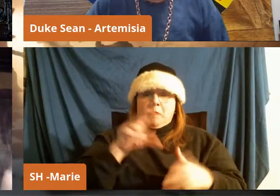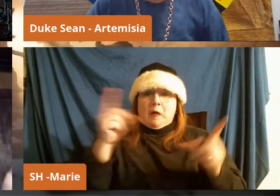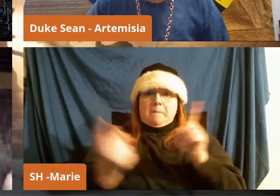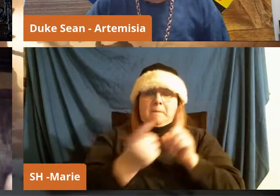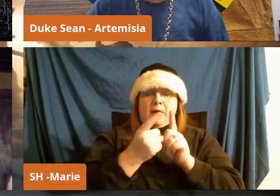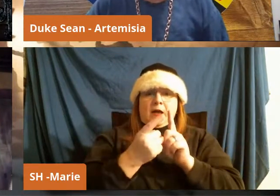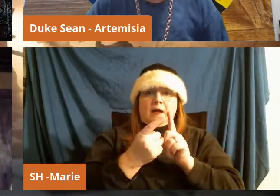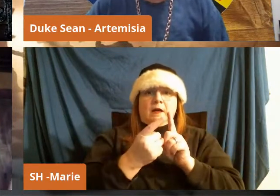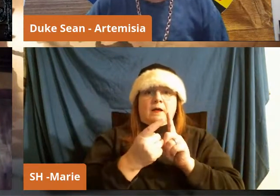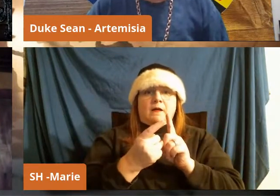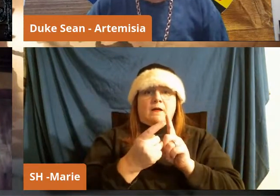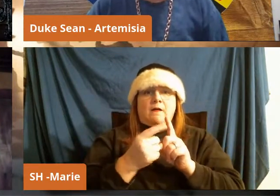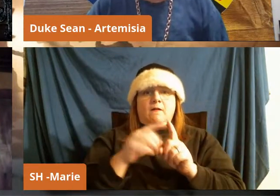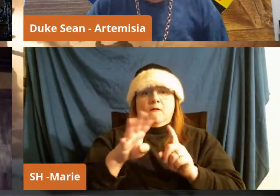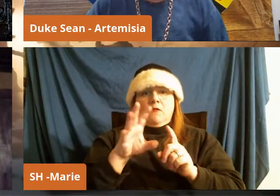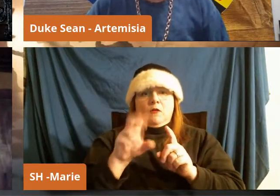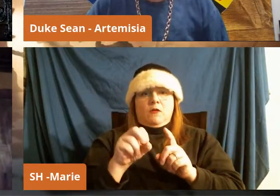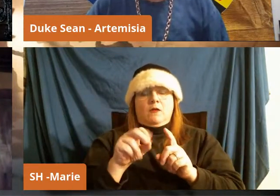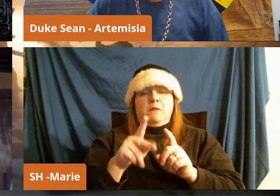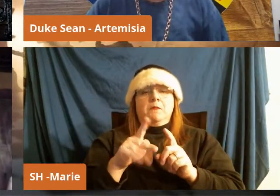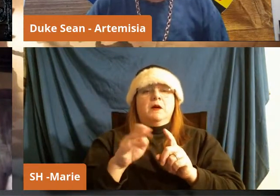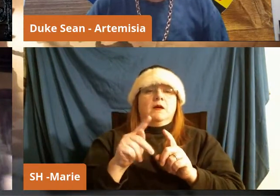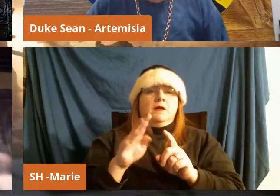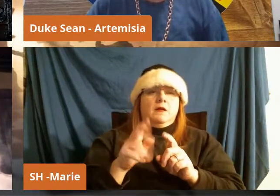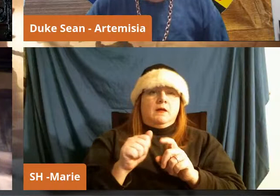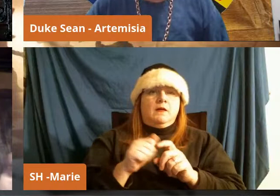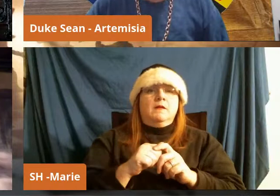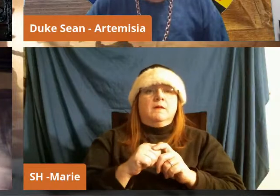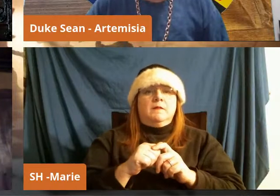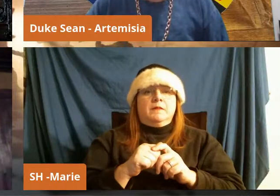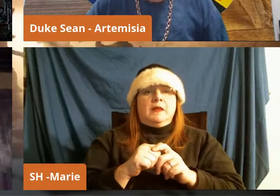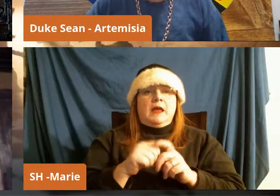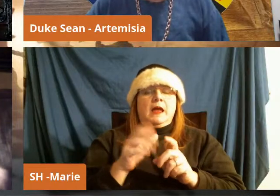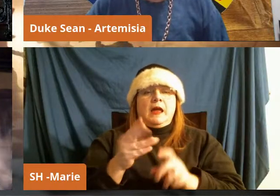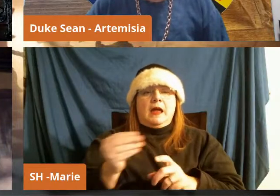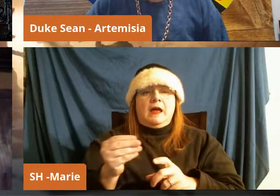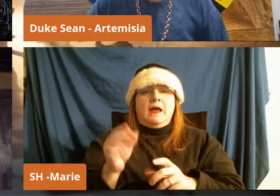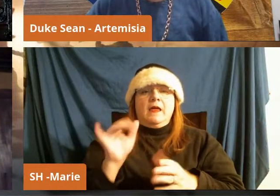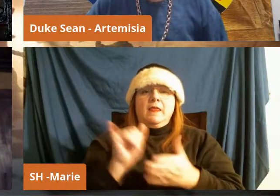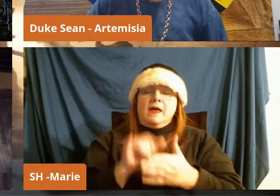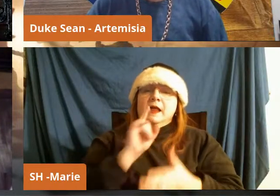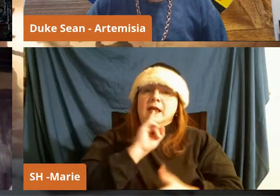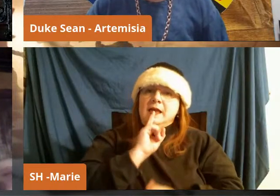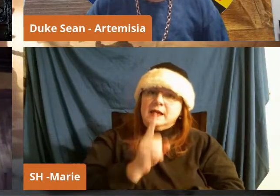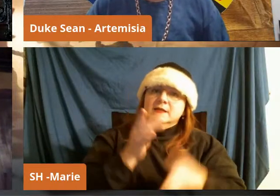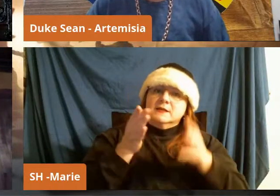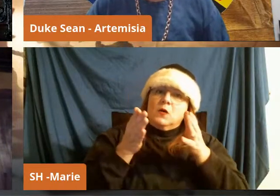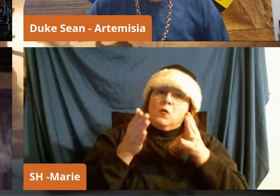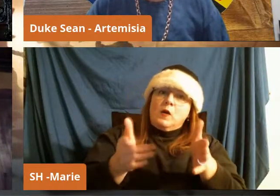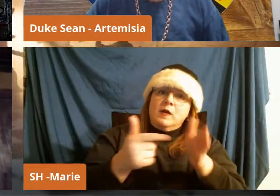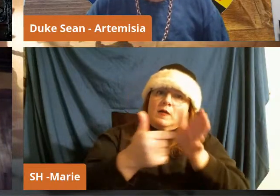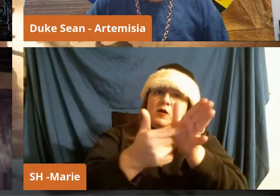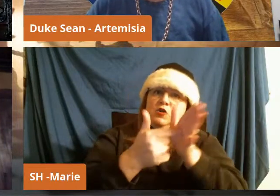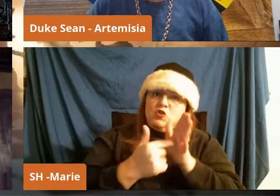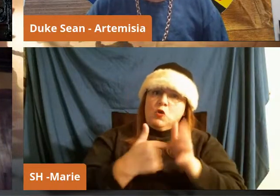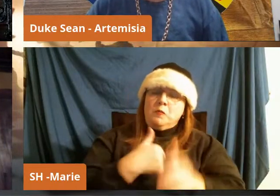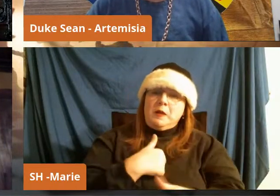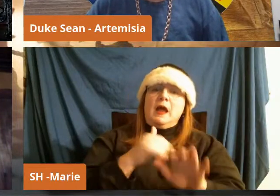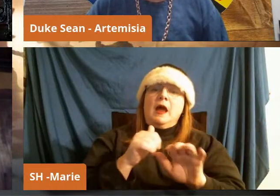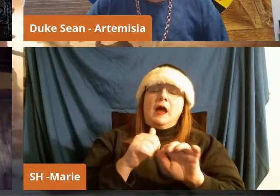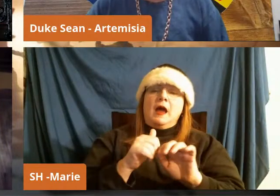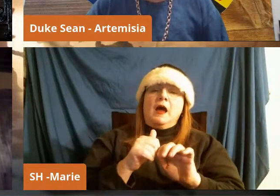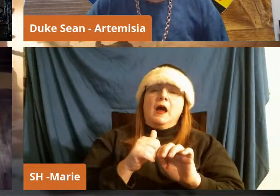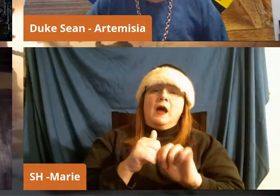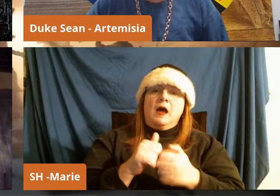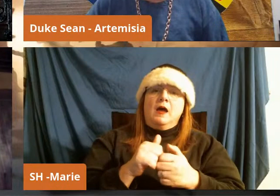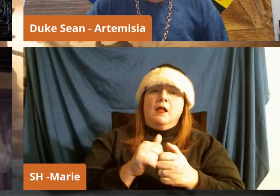through Sir Leotold's 4:30 Pell time. Mm-hmm. And that is a way they can show me too, I